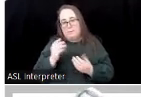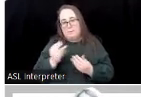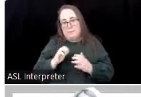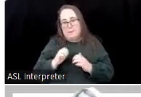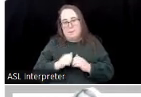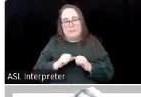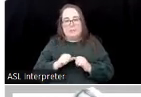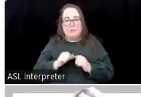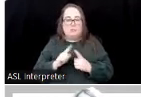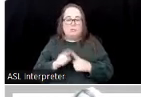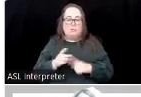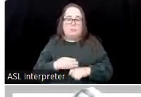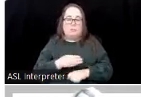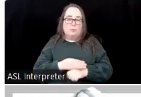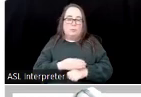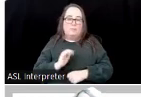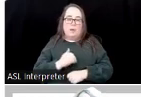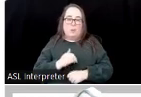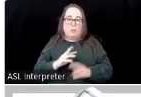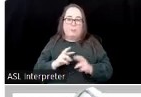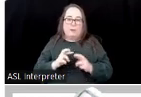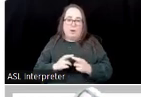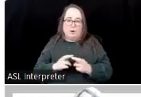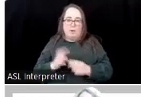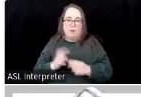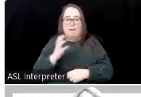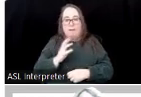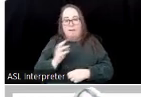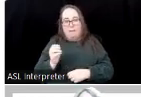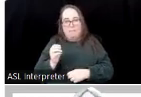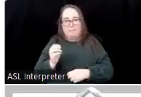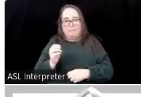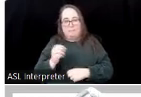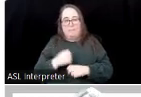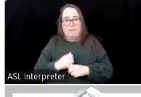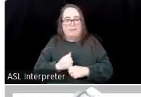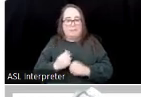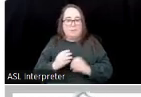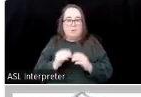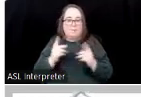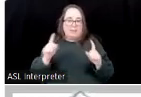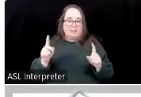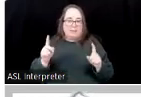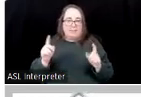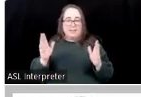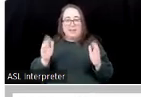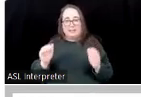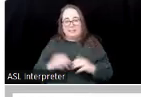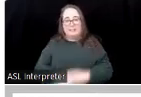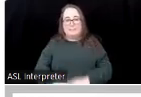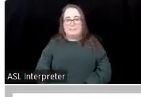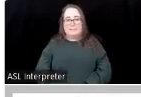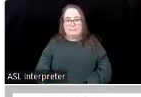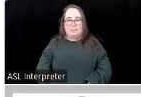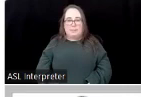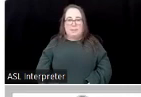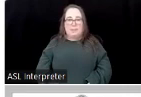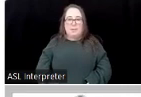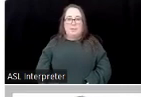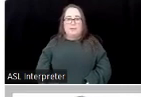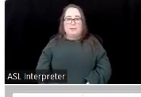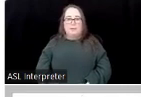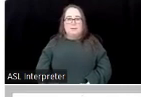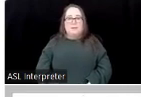can continue to improve our webinars and make them effective. Next slide. The Housing